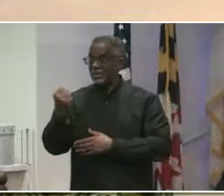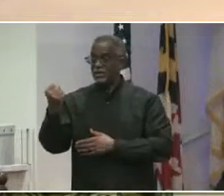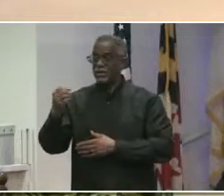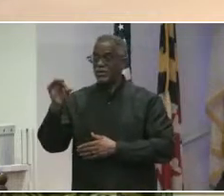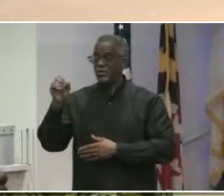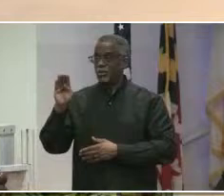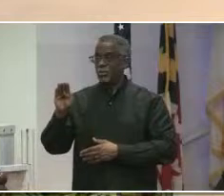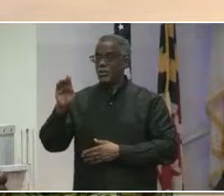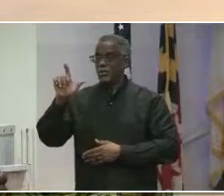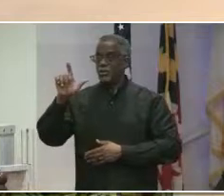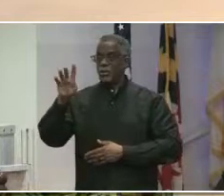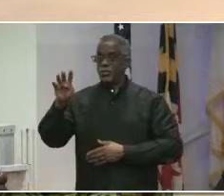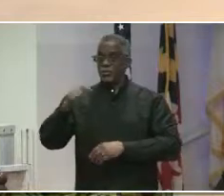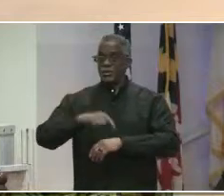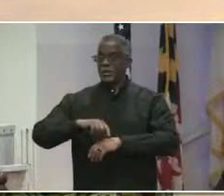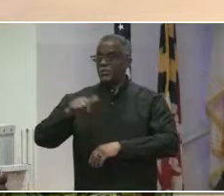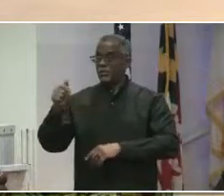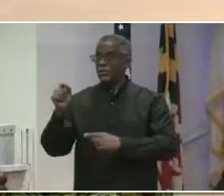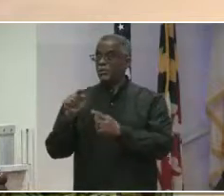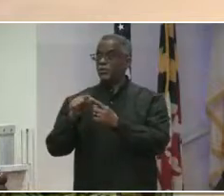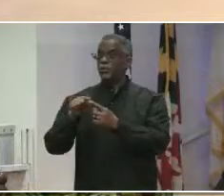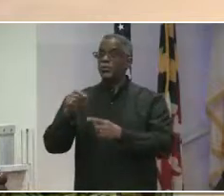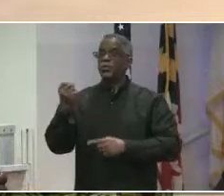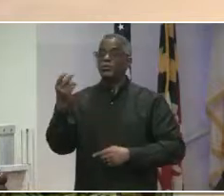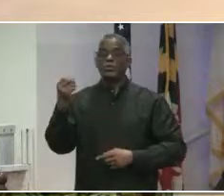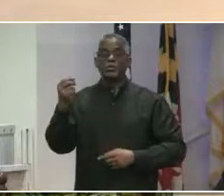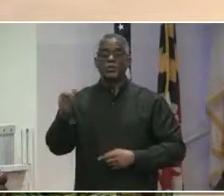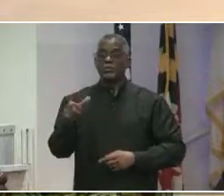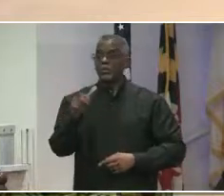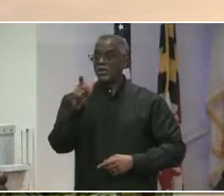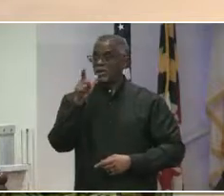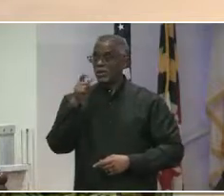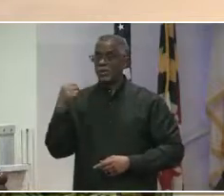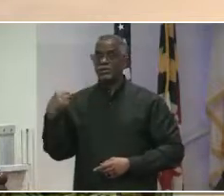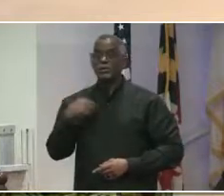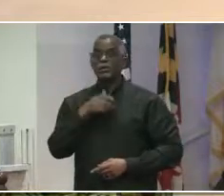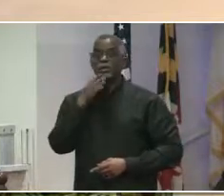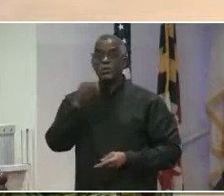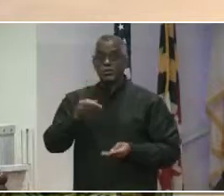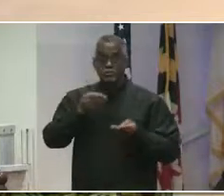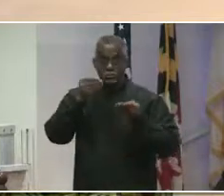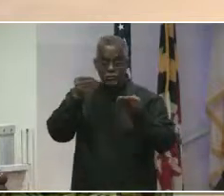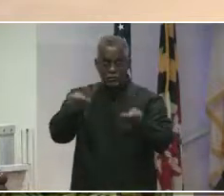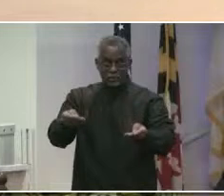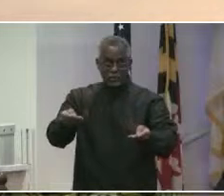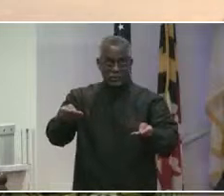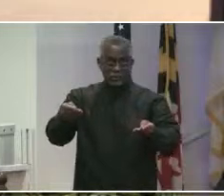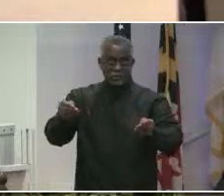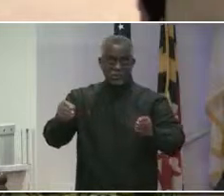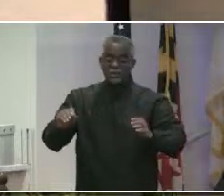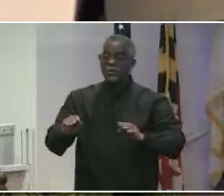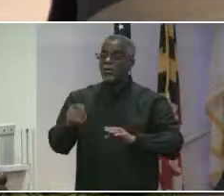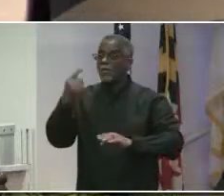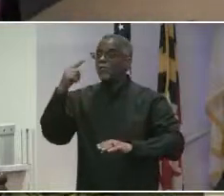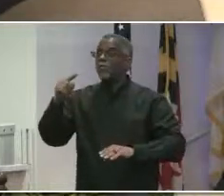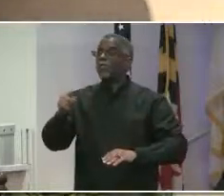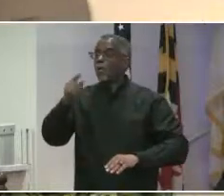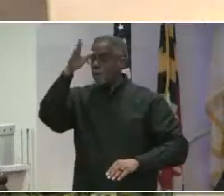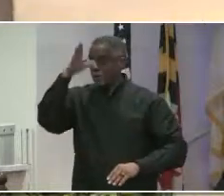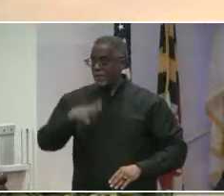February 24th, 10 a.m. to 12. Lunch will be provided. I want to be clear. It's open to men and